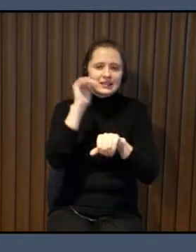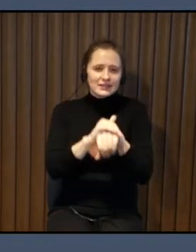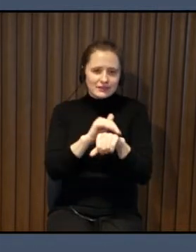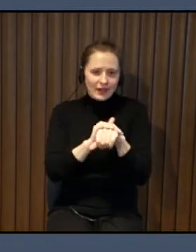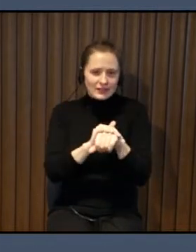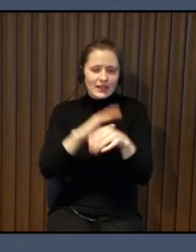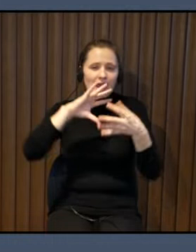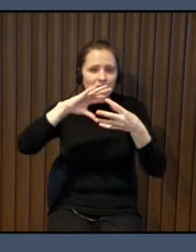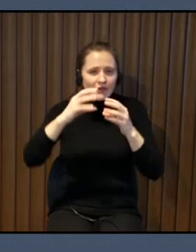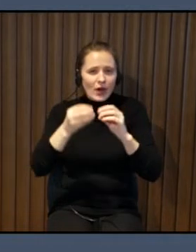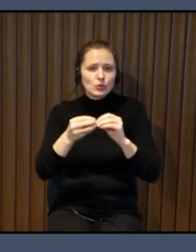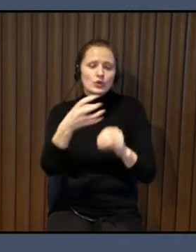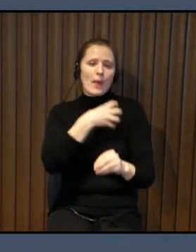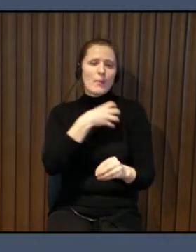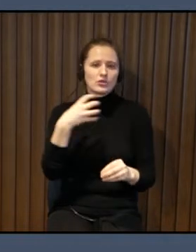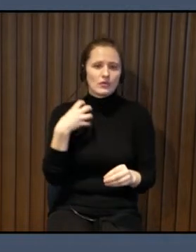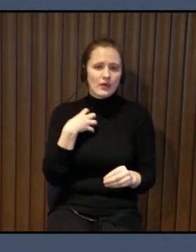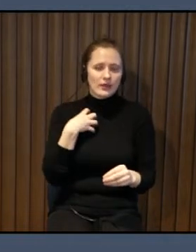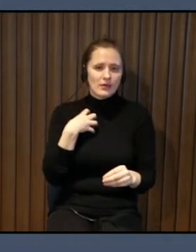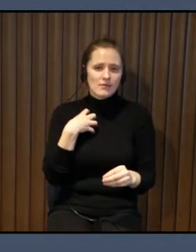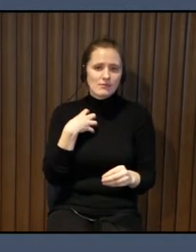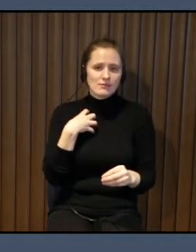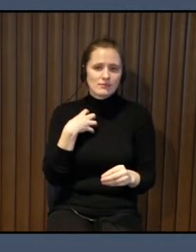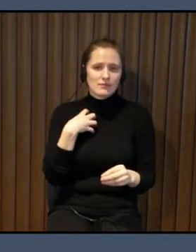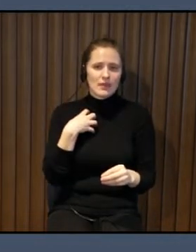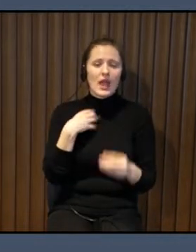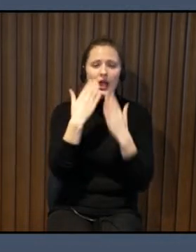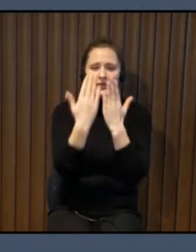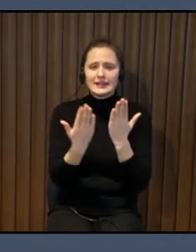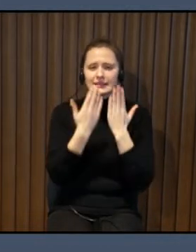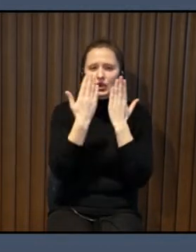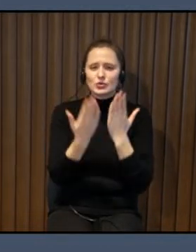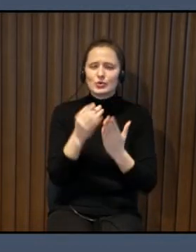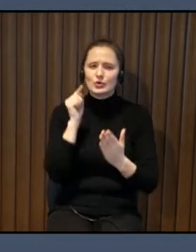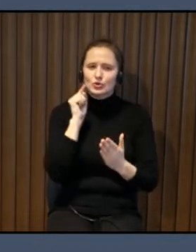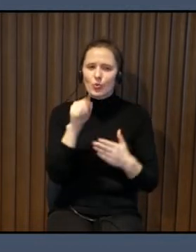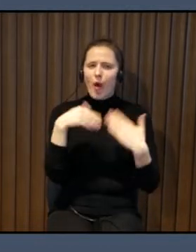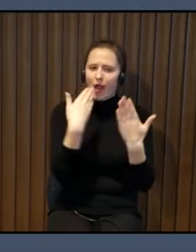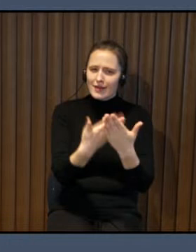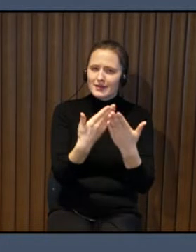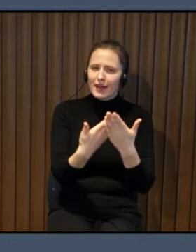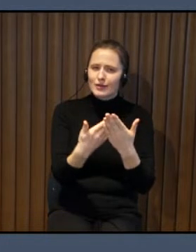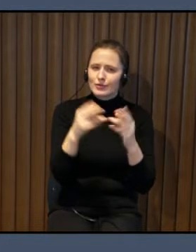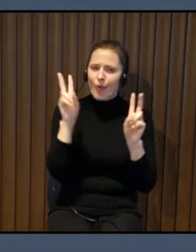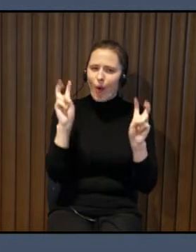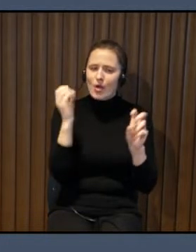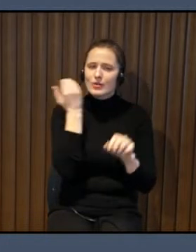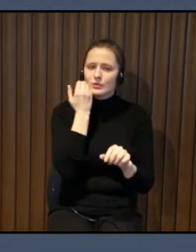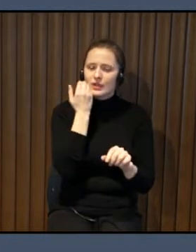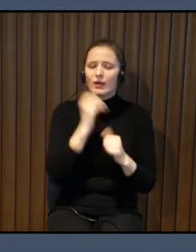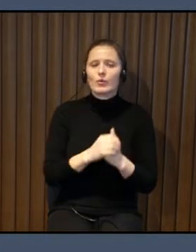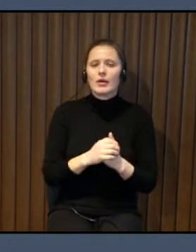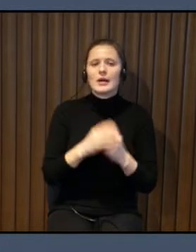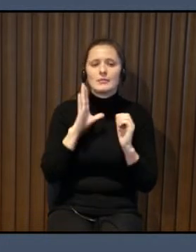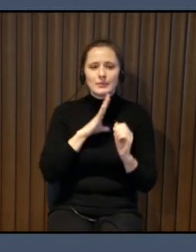the environment as a good principle of good guidance or good governance in municipalities. When reading